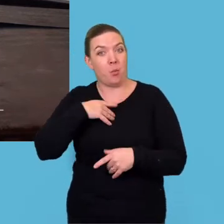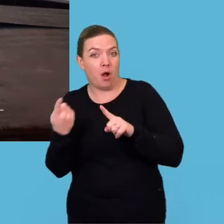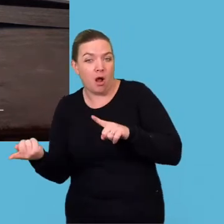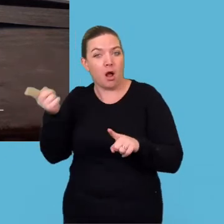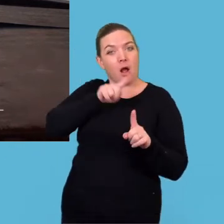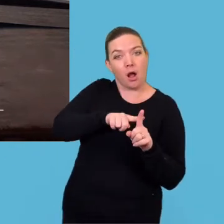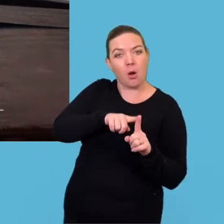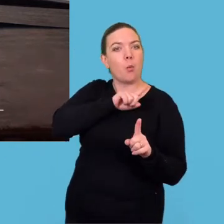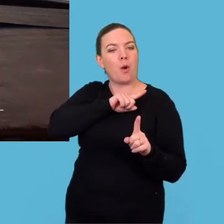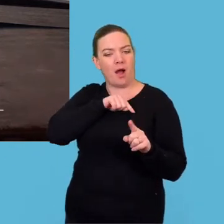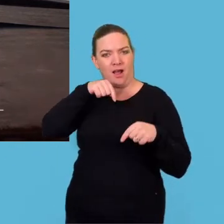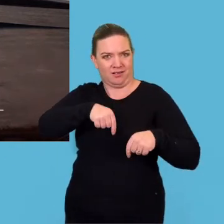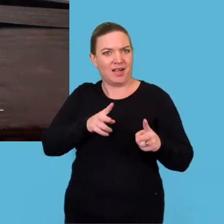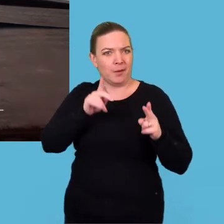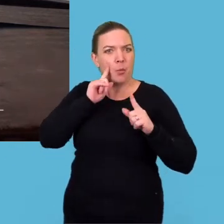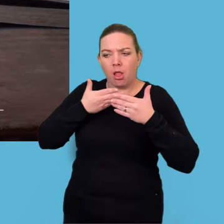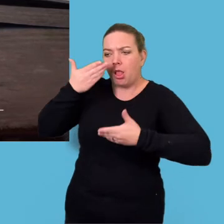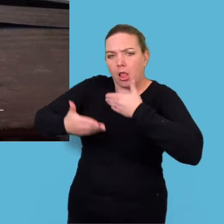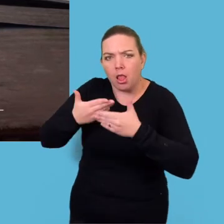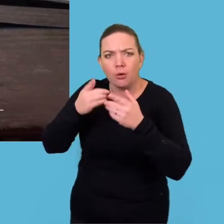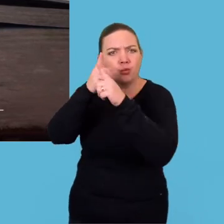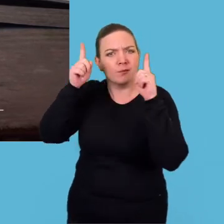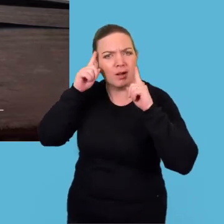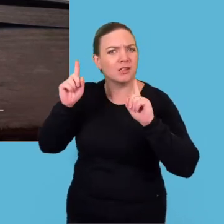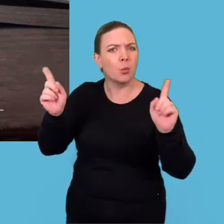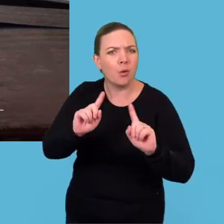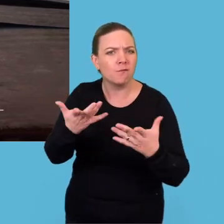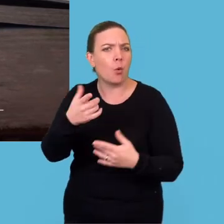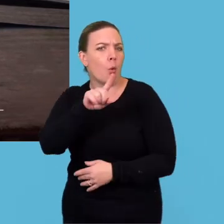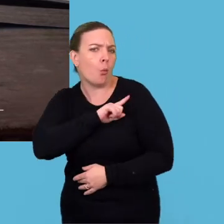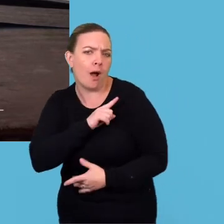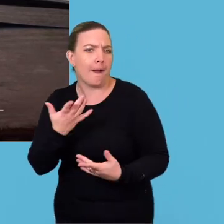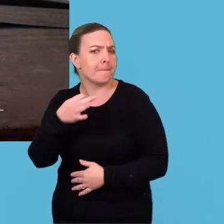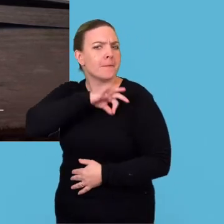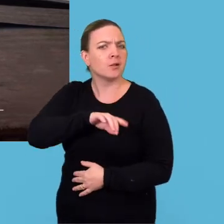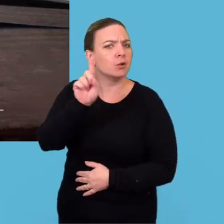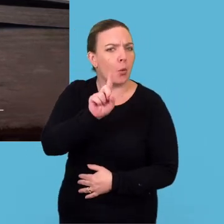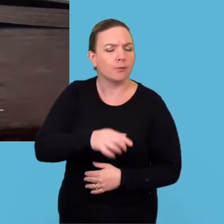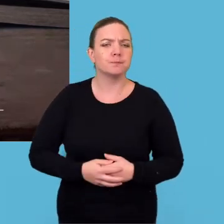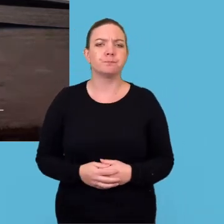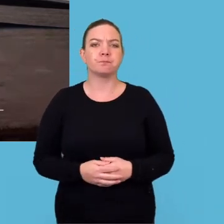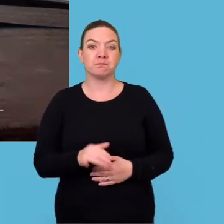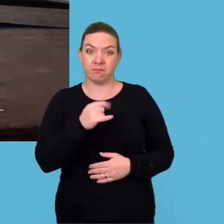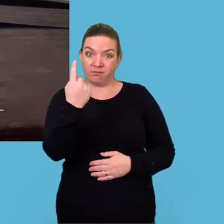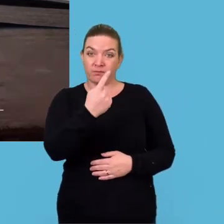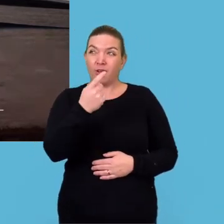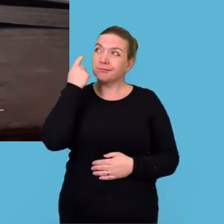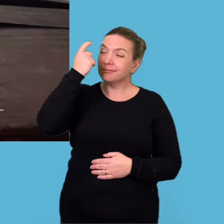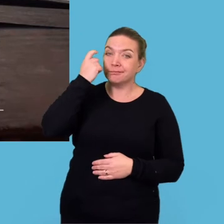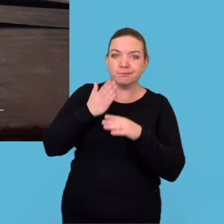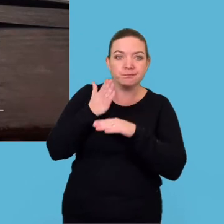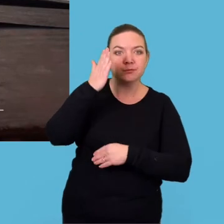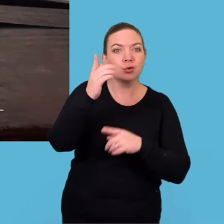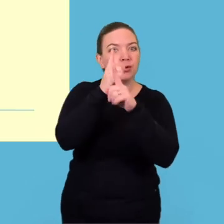might want to do it, and what the benefits are. So you're thinking about going to university, and perhaps you're watching this video because you'd like some help with making